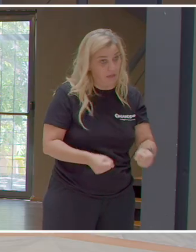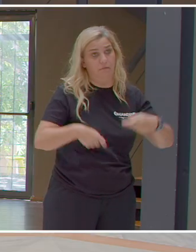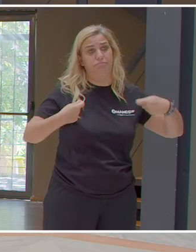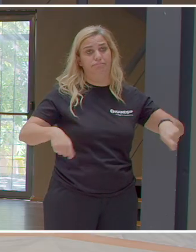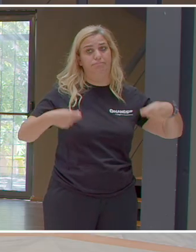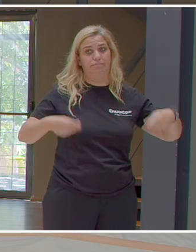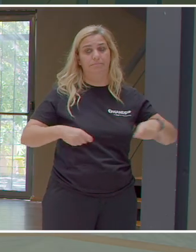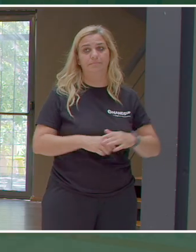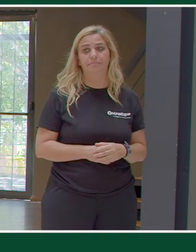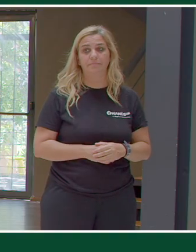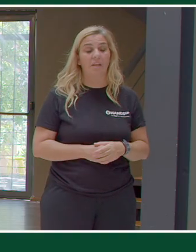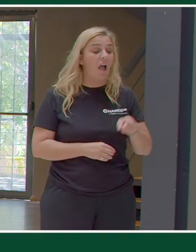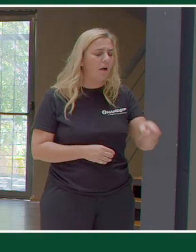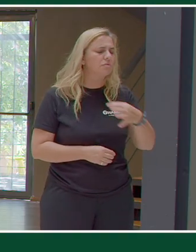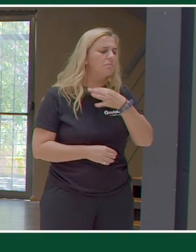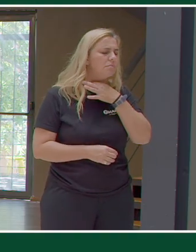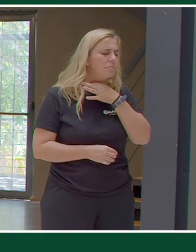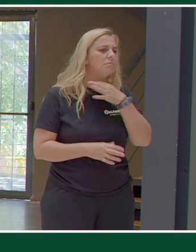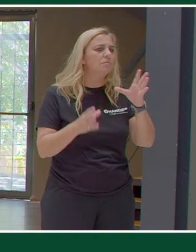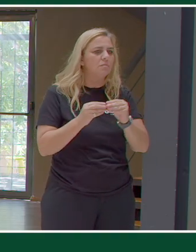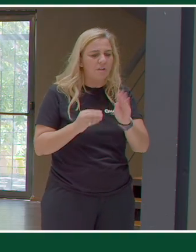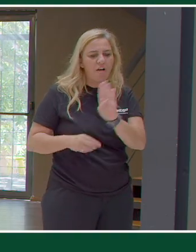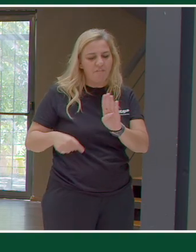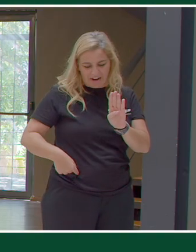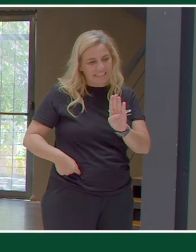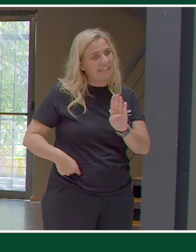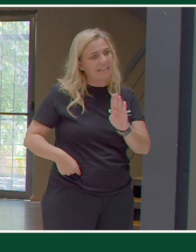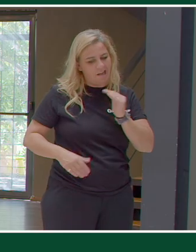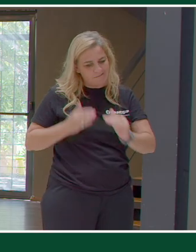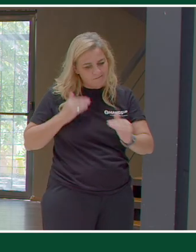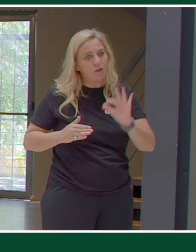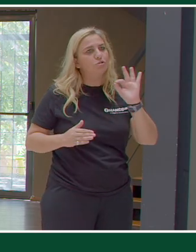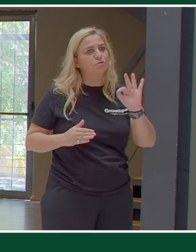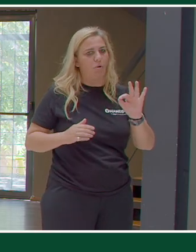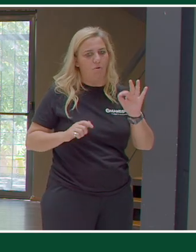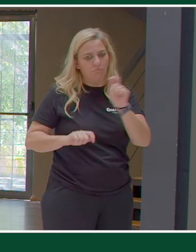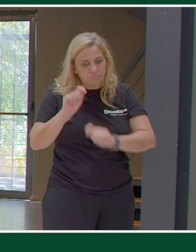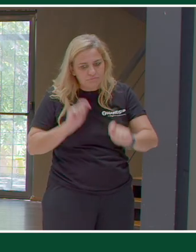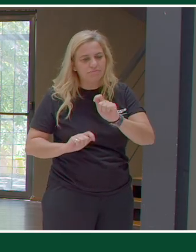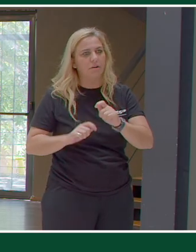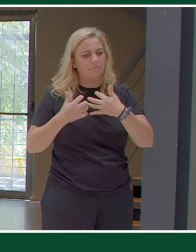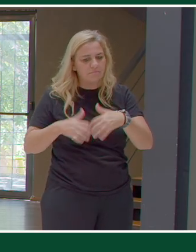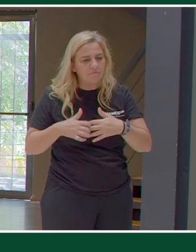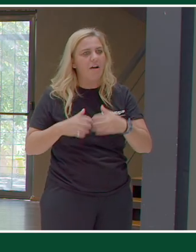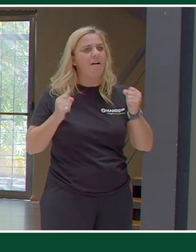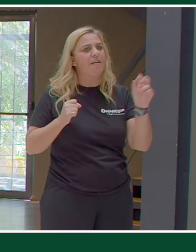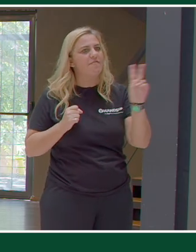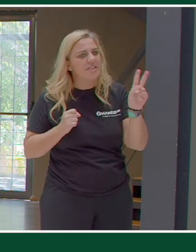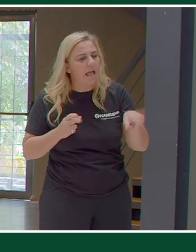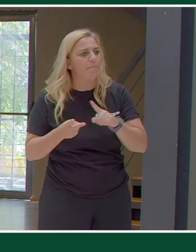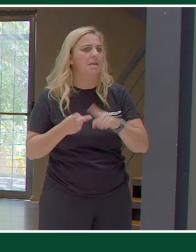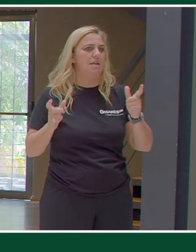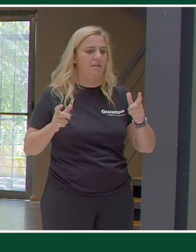So this is what we need. The bacteria, they help us to produce vitamins. They train our immune system. They create